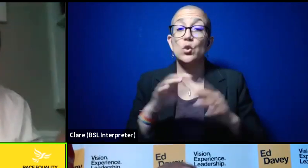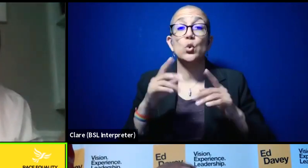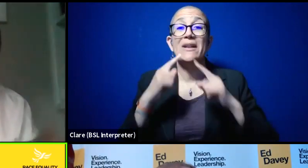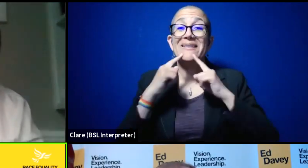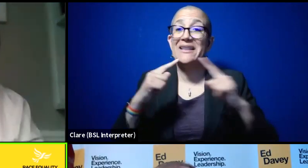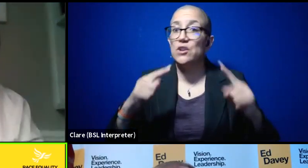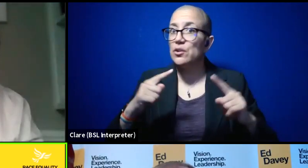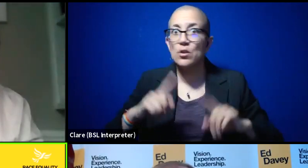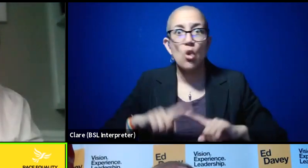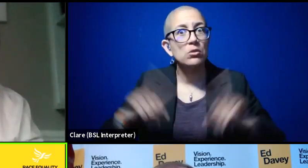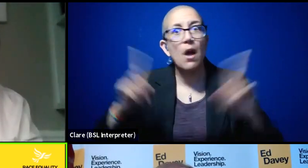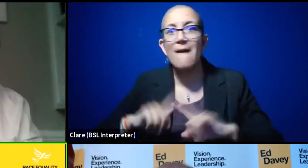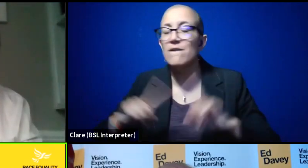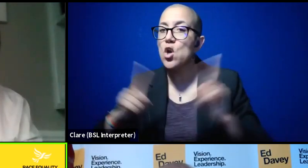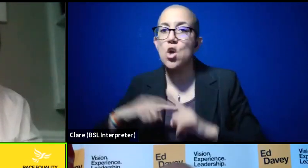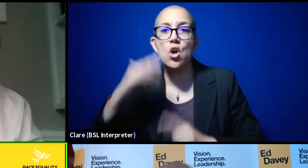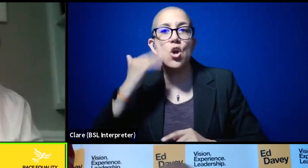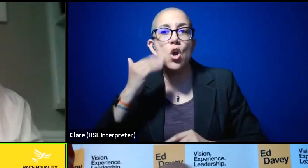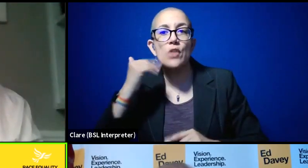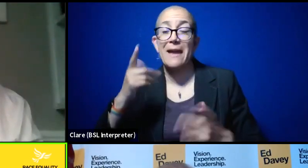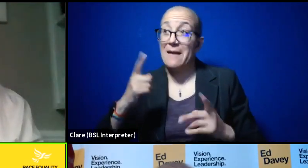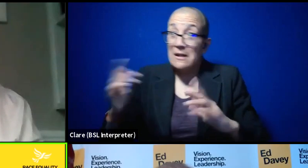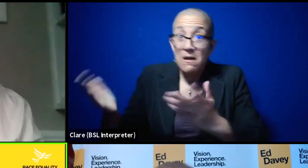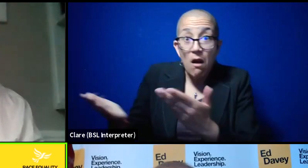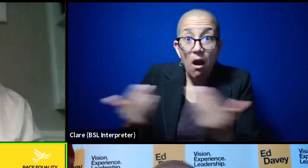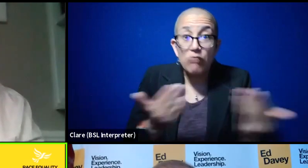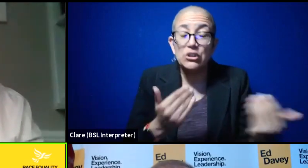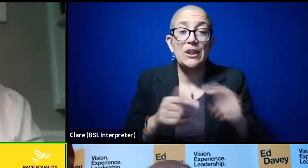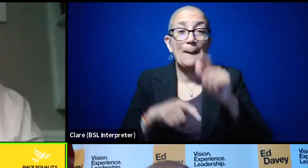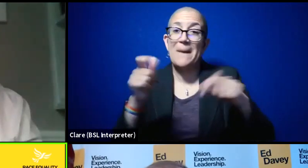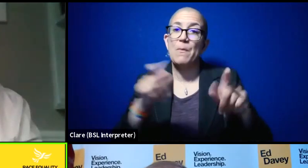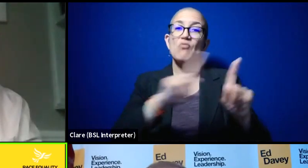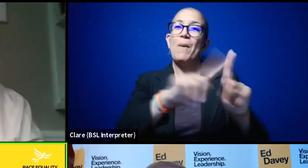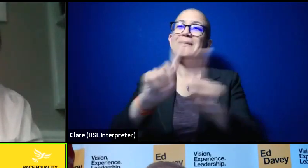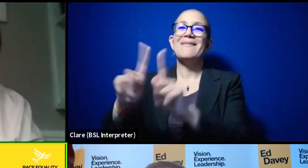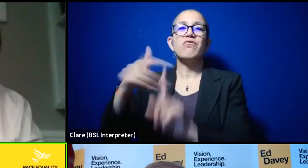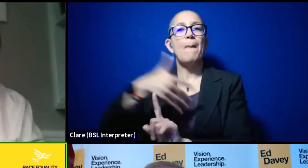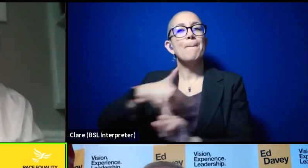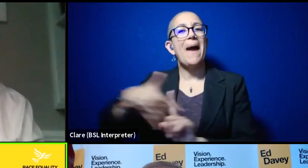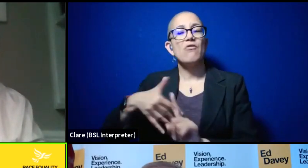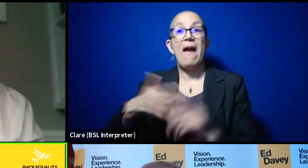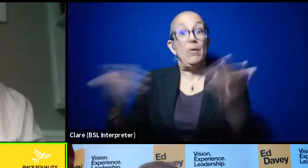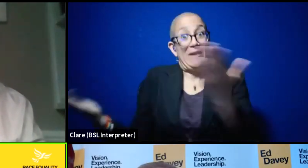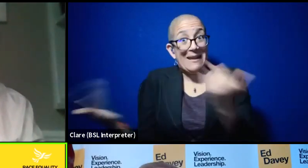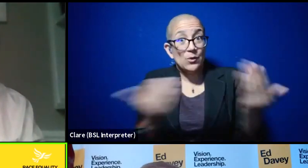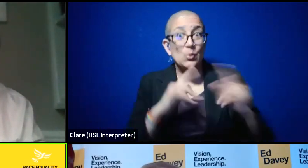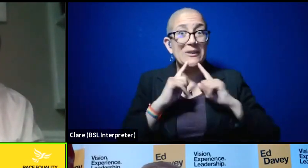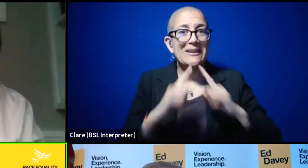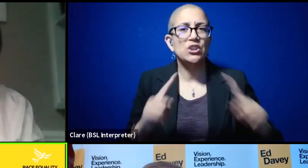actually encouraging people into the profession from a more diverse background is really important.